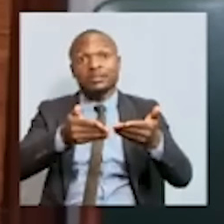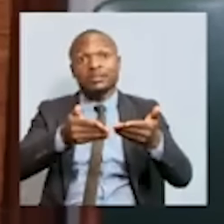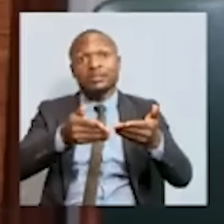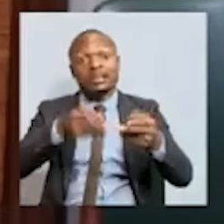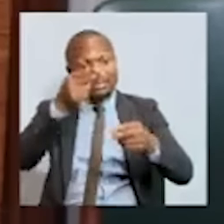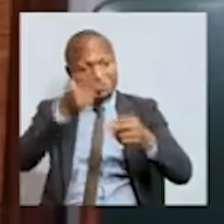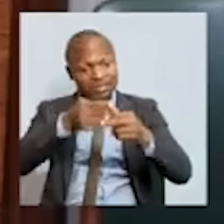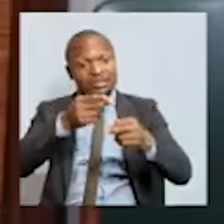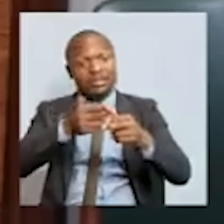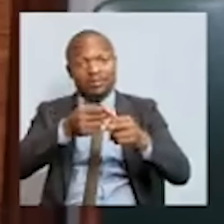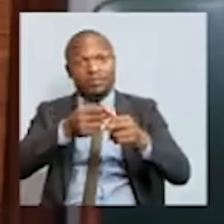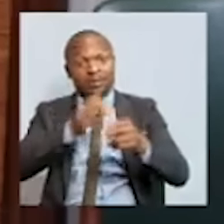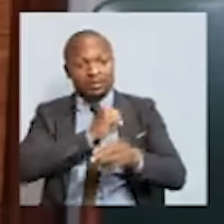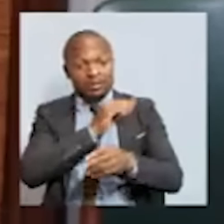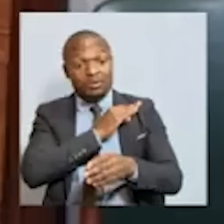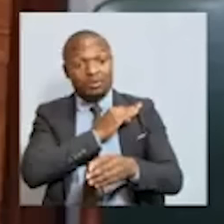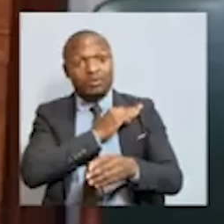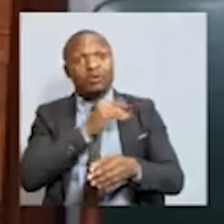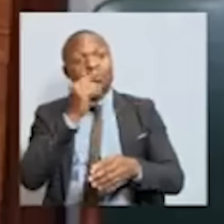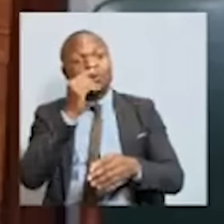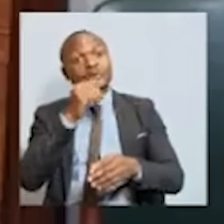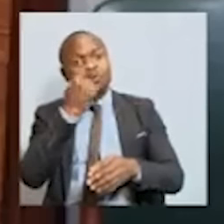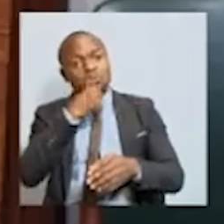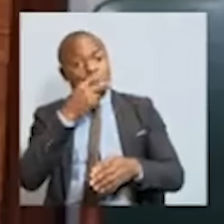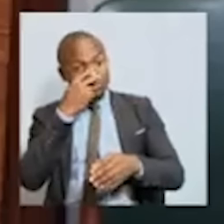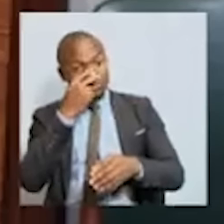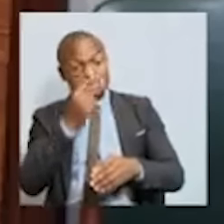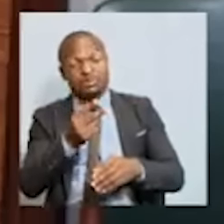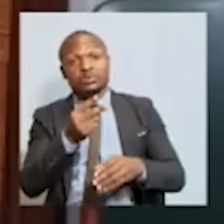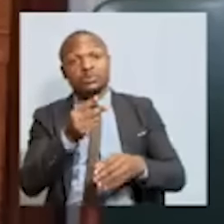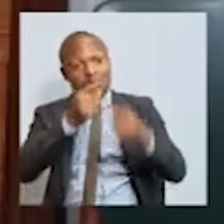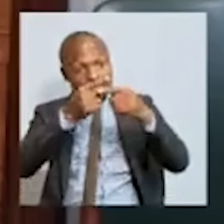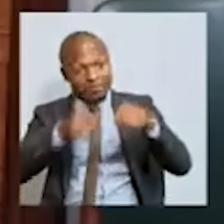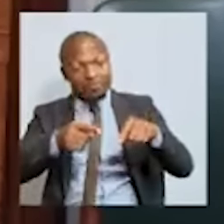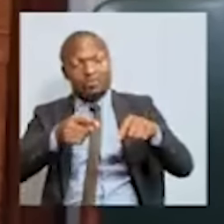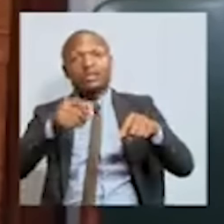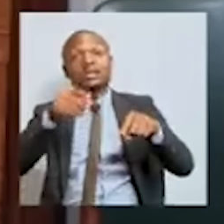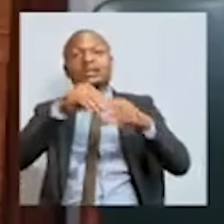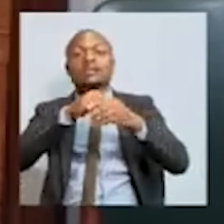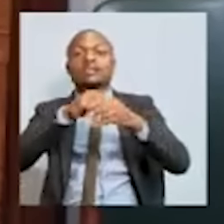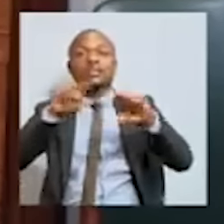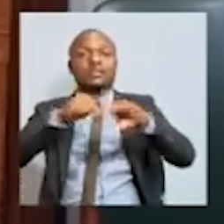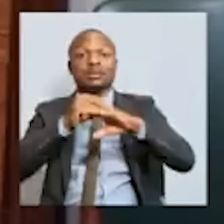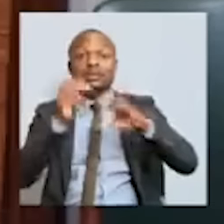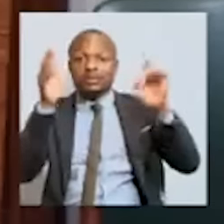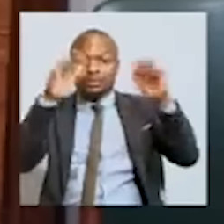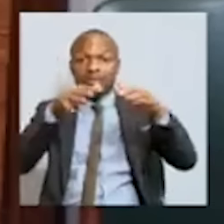who allegedly witnessed the incident in the National Assembly car park.